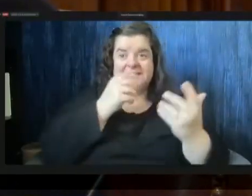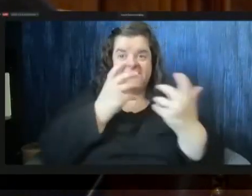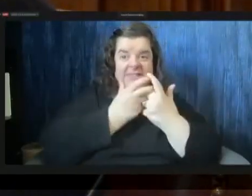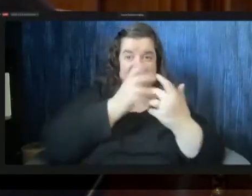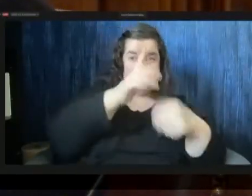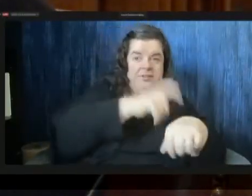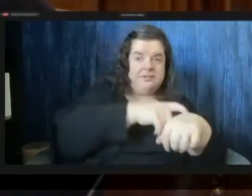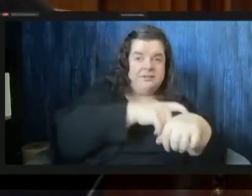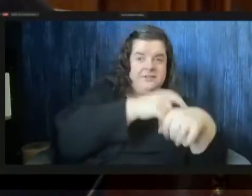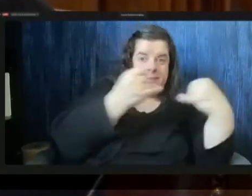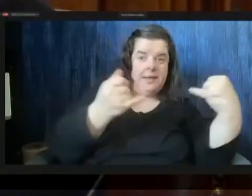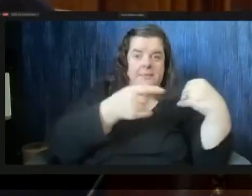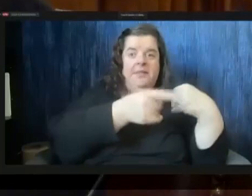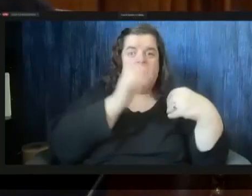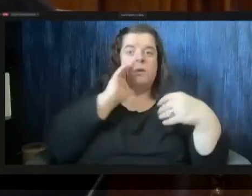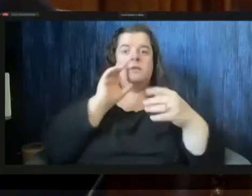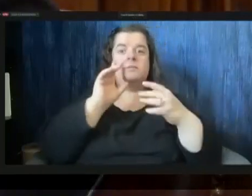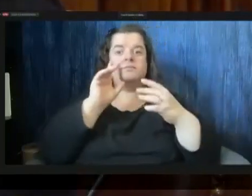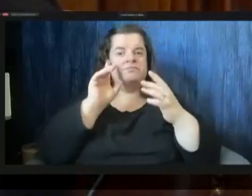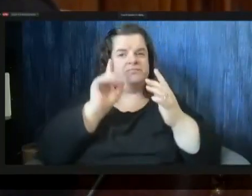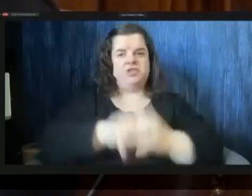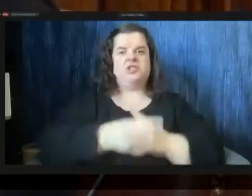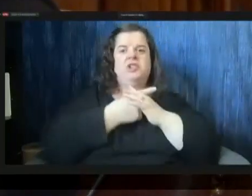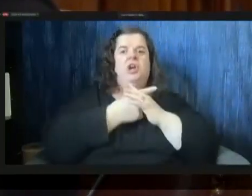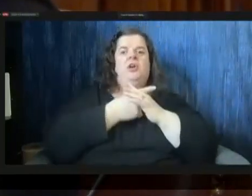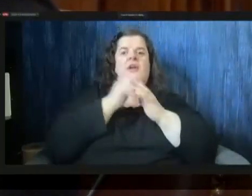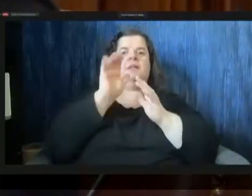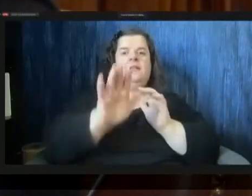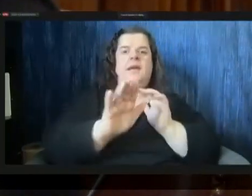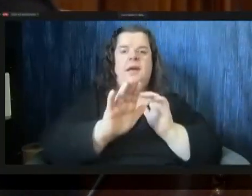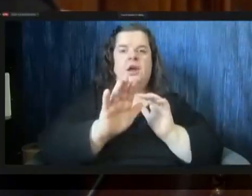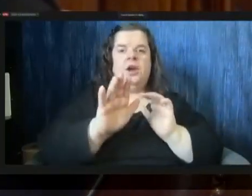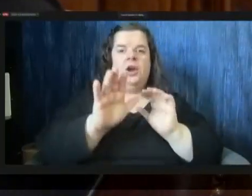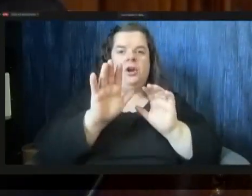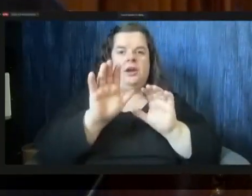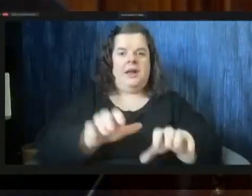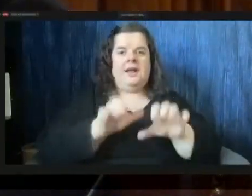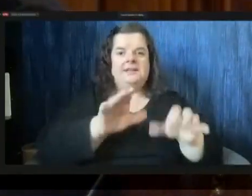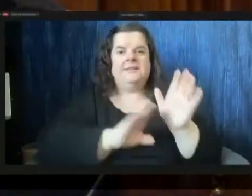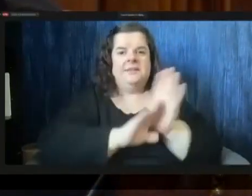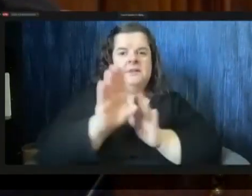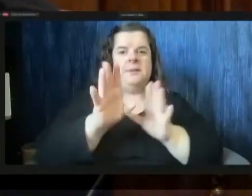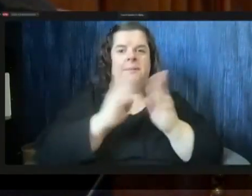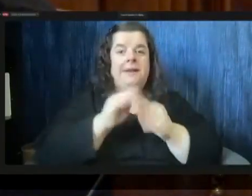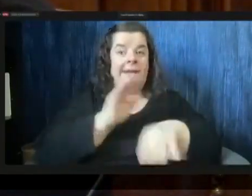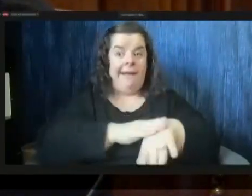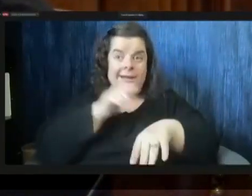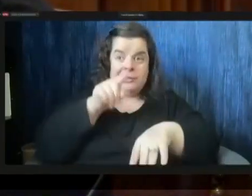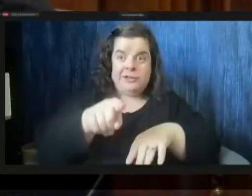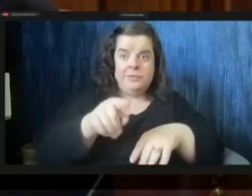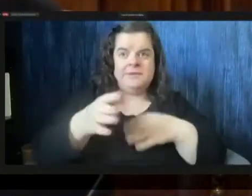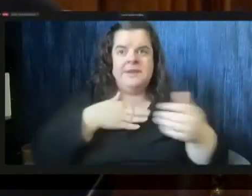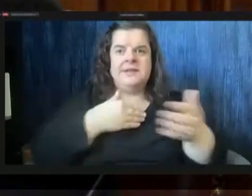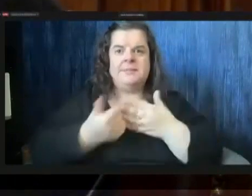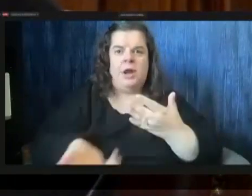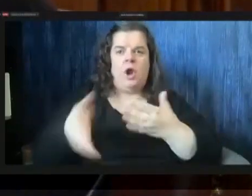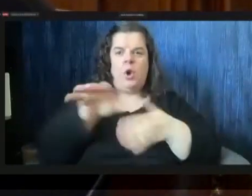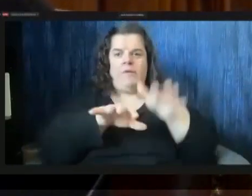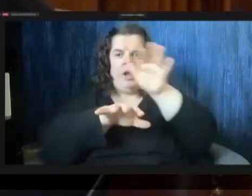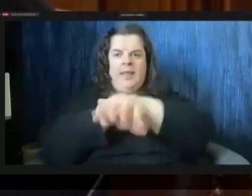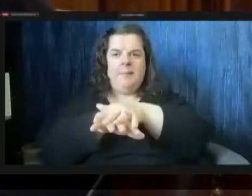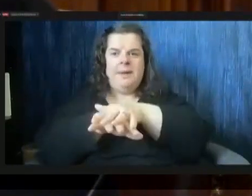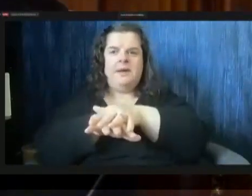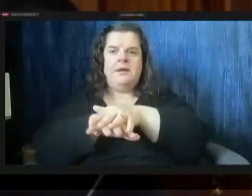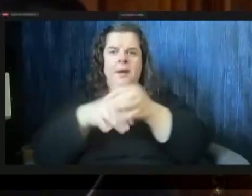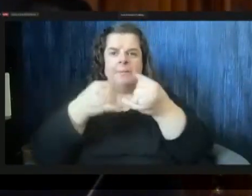simply trigger their development activities meeting on you, right? And whether it is in an overlapping boundary where city planning